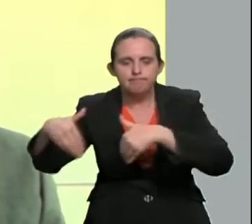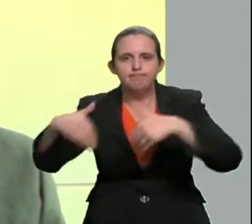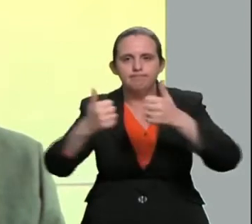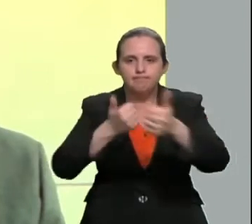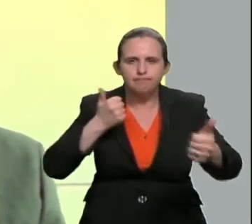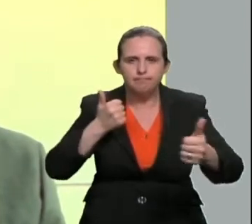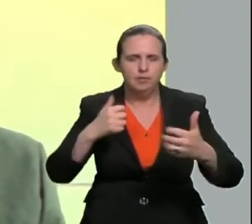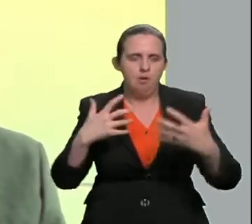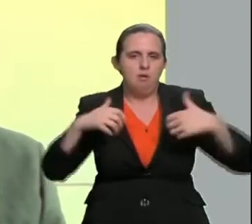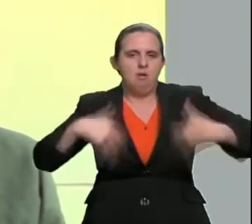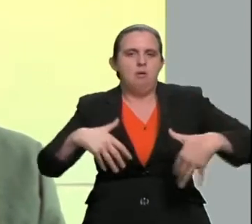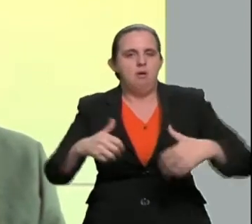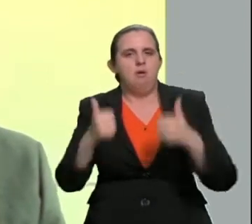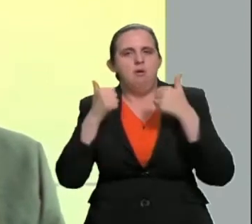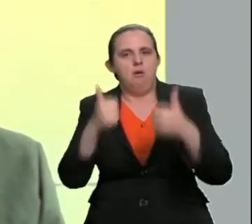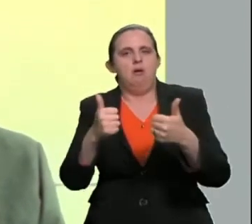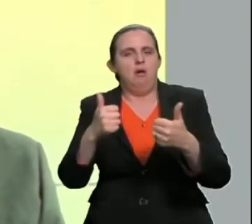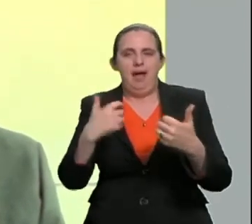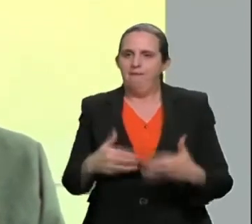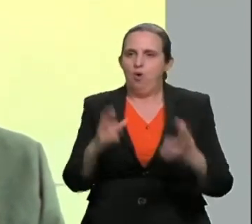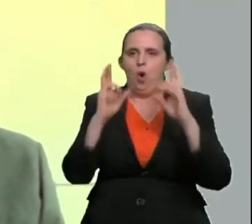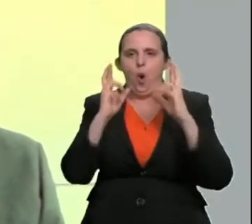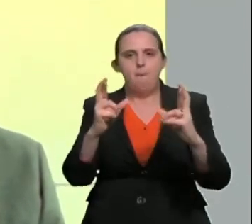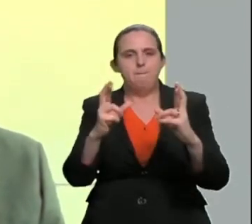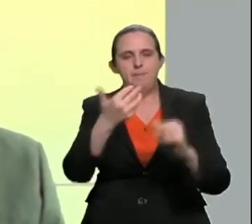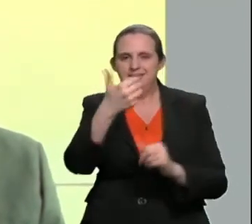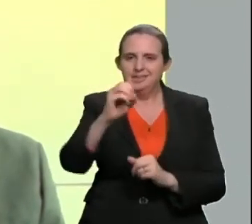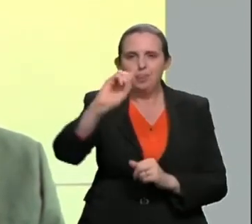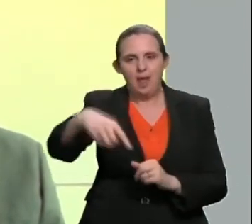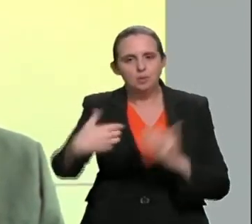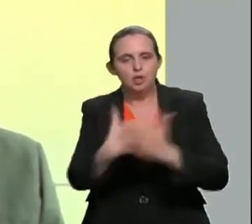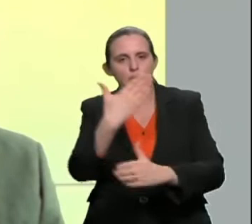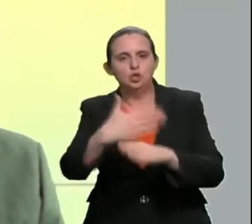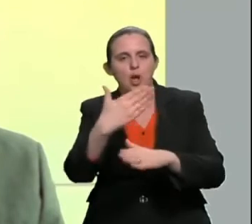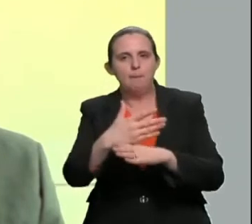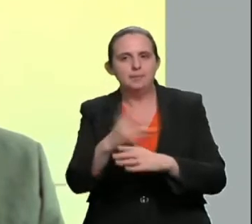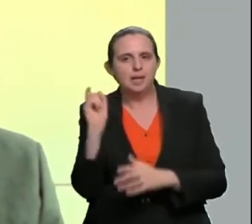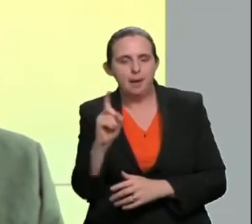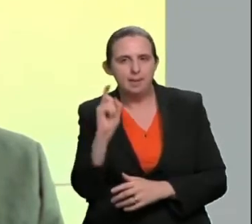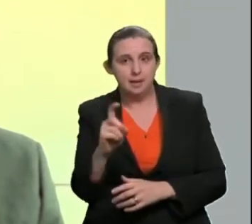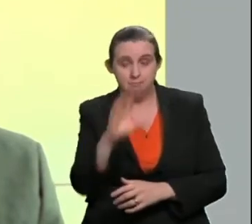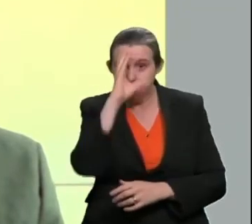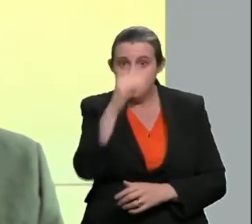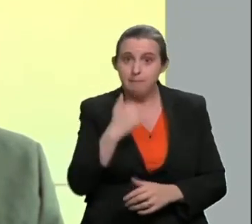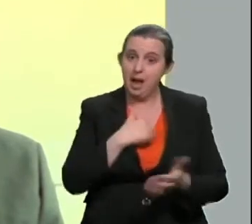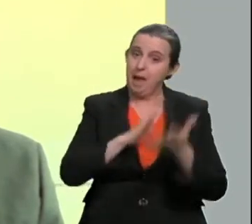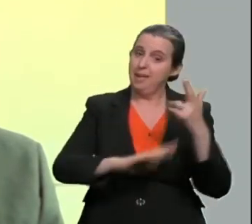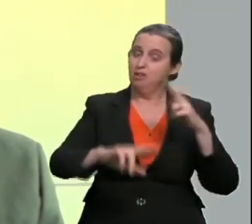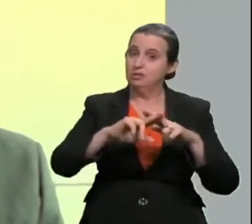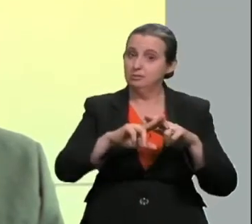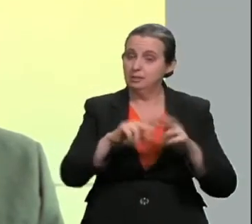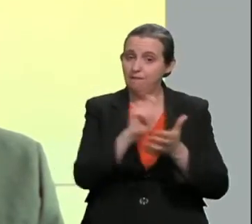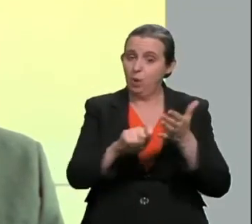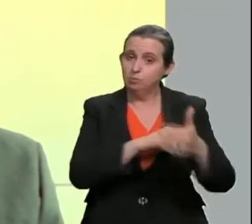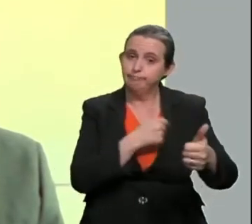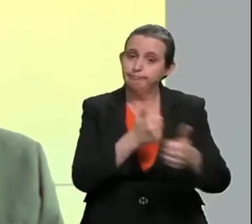Labour MPs, we now feel a sense of hope in the red wall seats. My mum and dad voted Conservative for the first time at the last general election